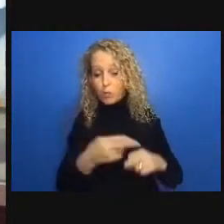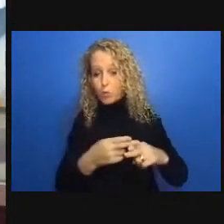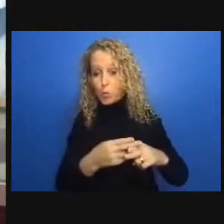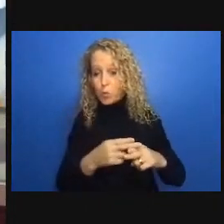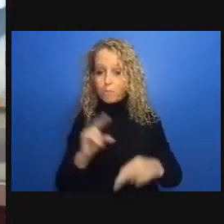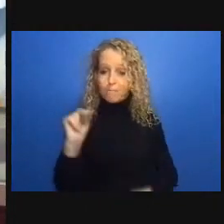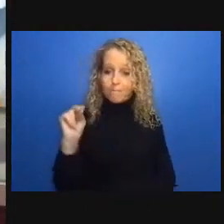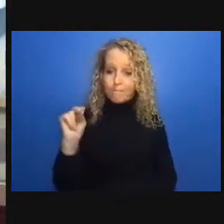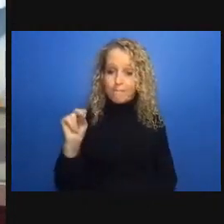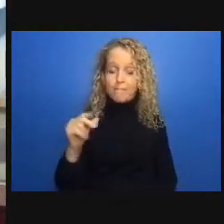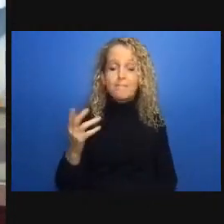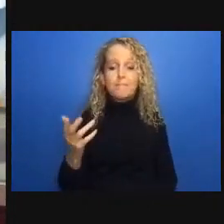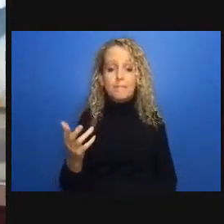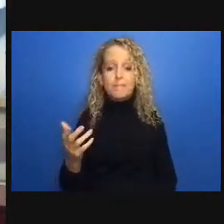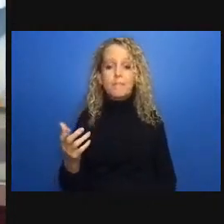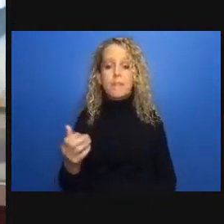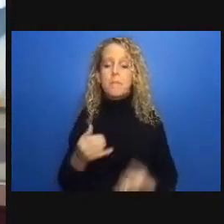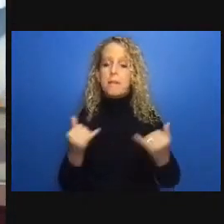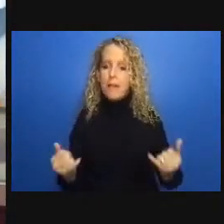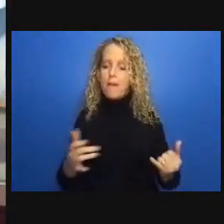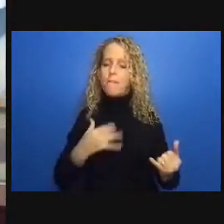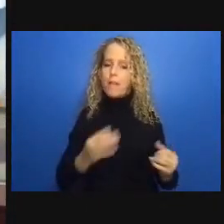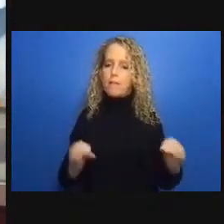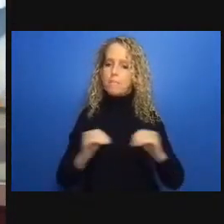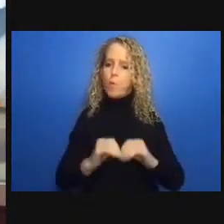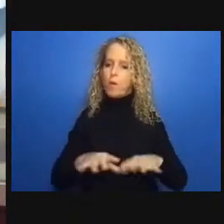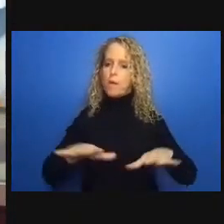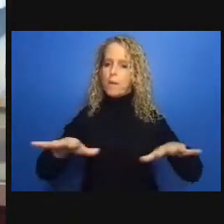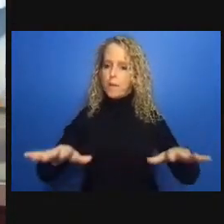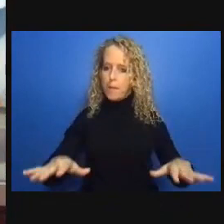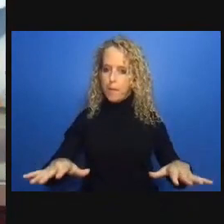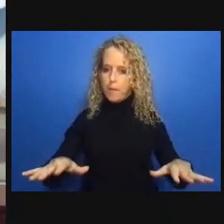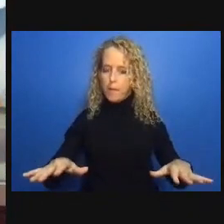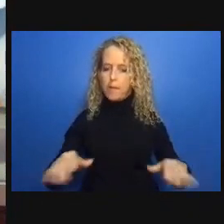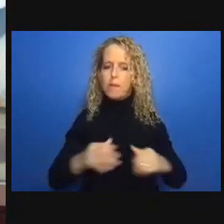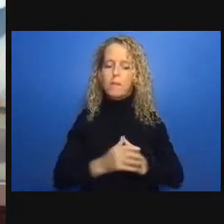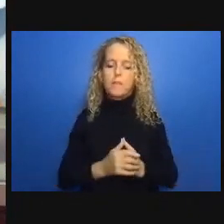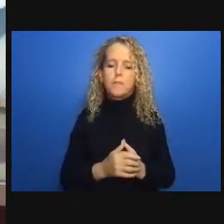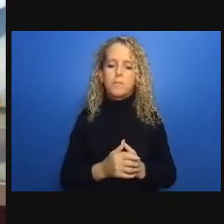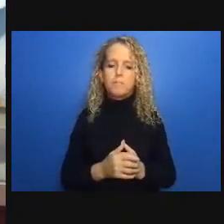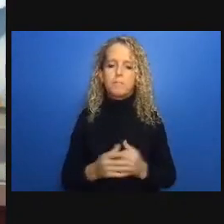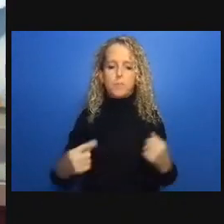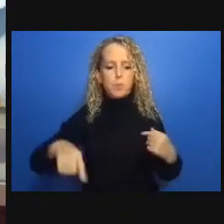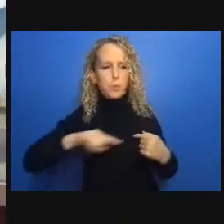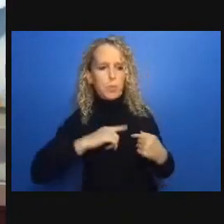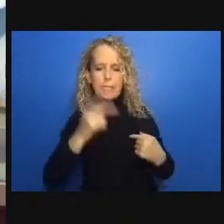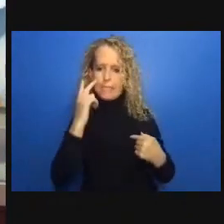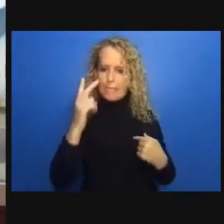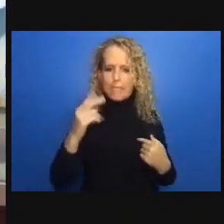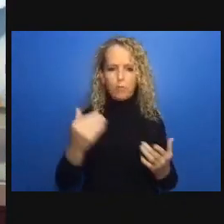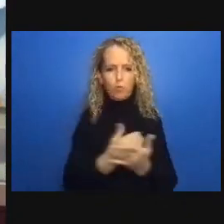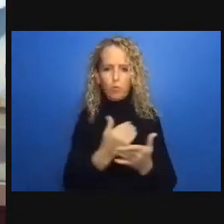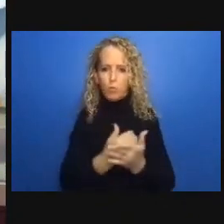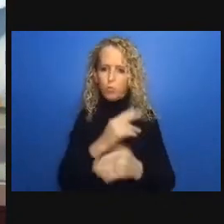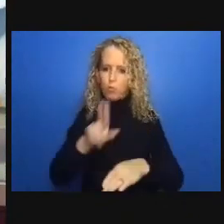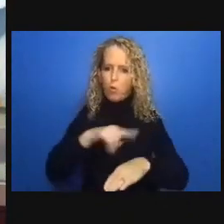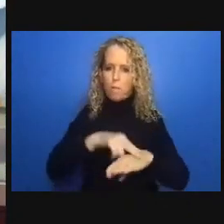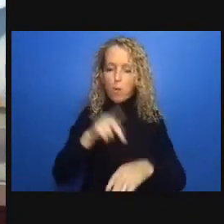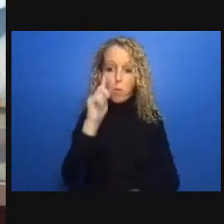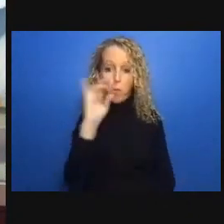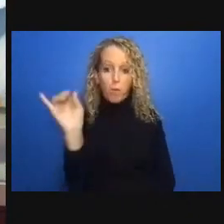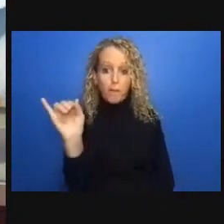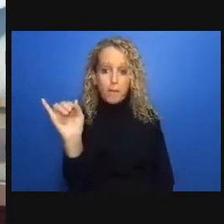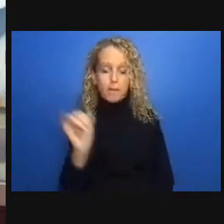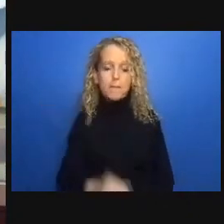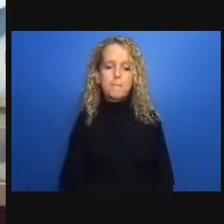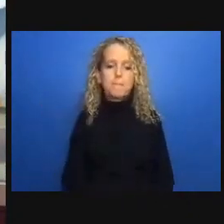But right now we're able to breathe a little bit more, I think, and starting to understand what that new normal looks like. So now is